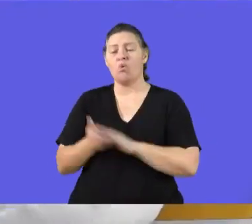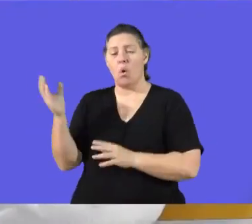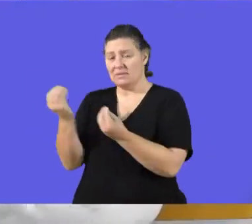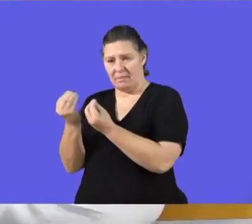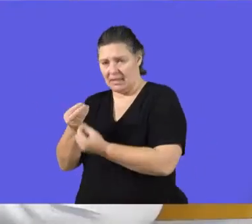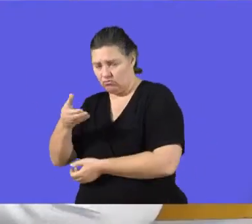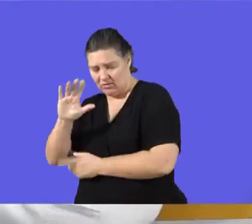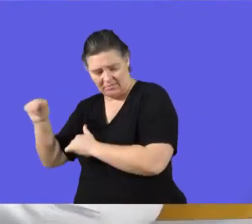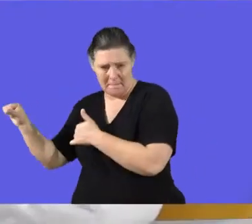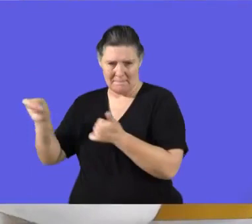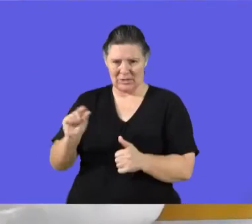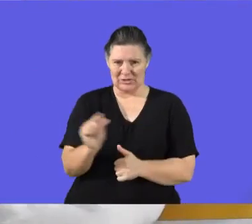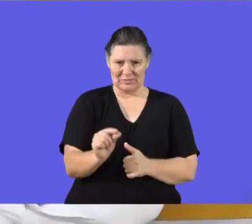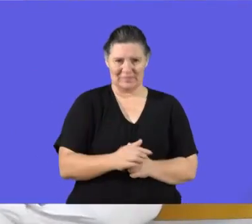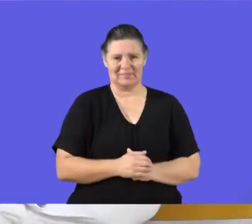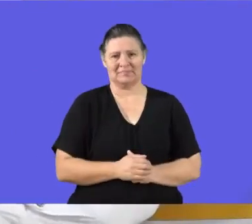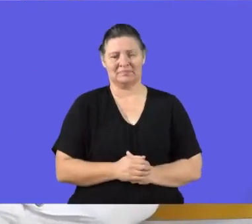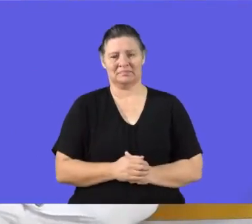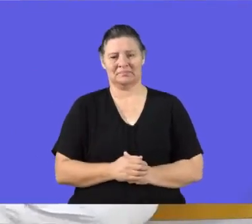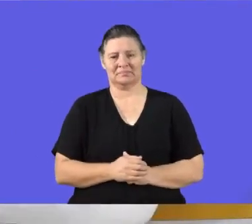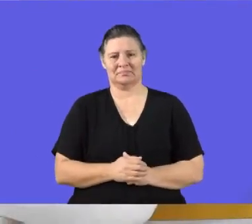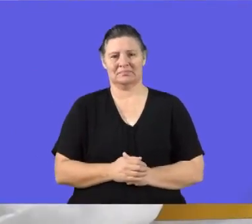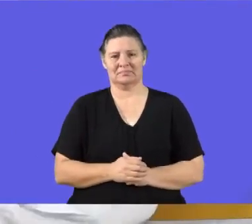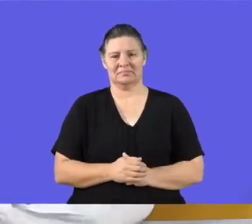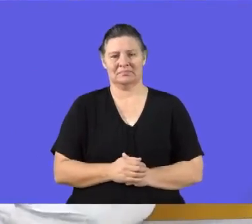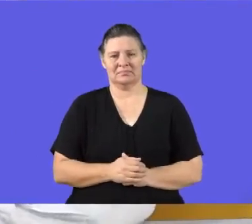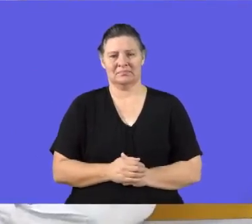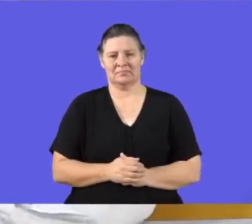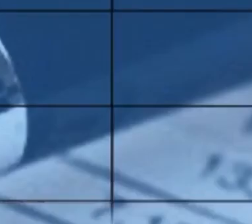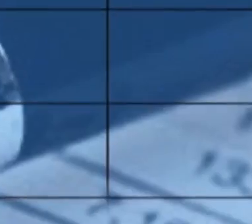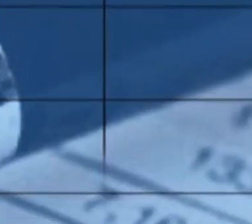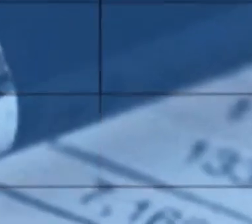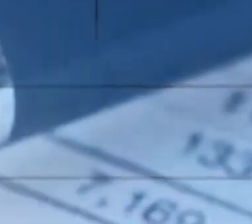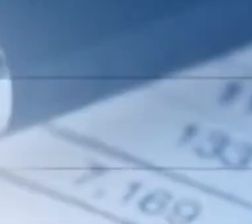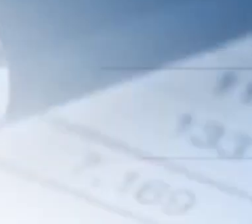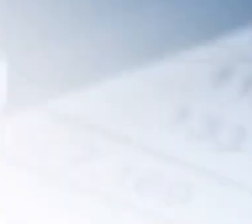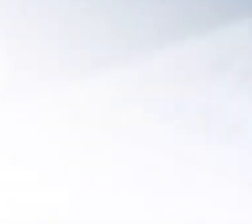going to see you immediately after the break. I want you to grab something, and then I'm going to see you in a while.